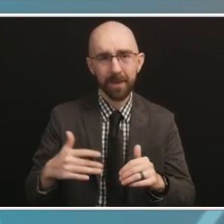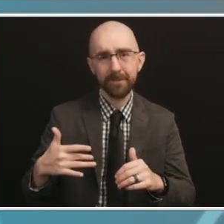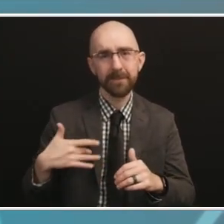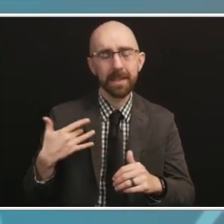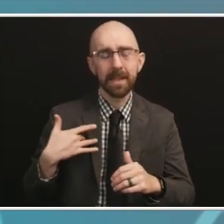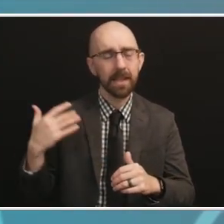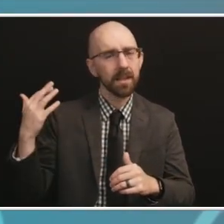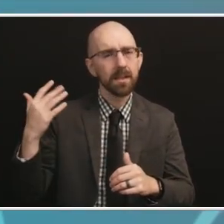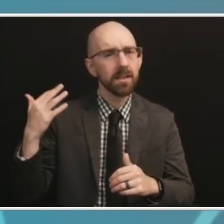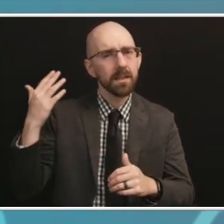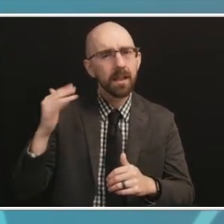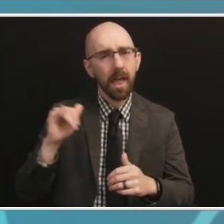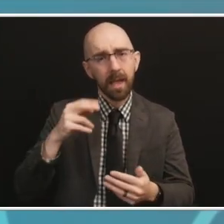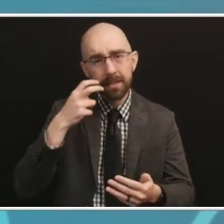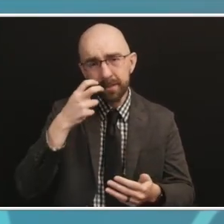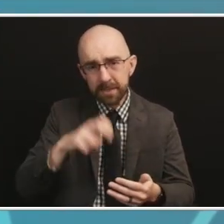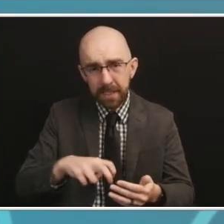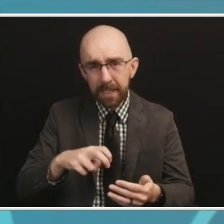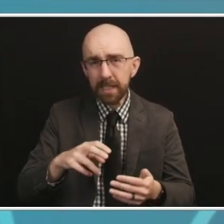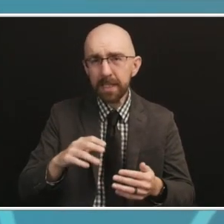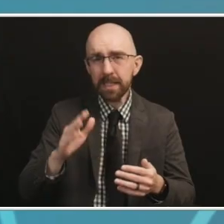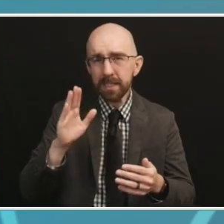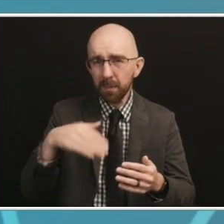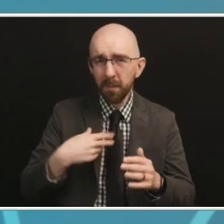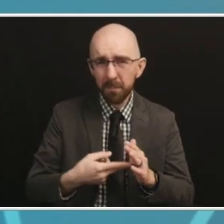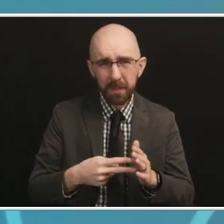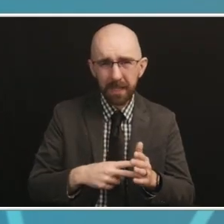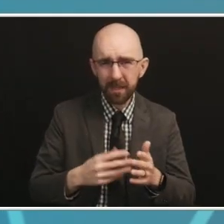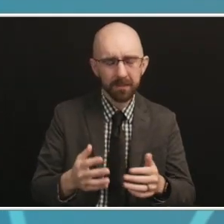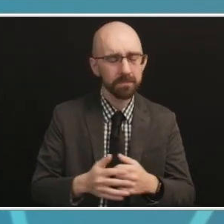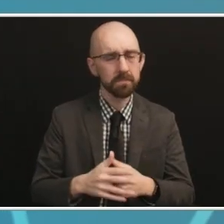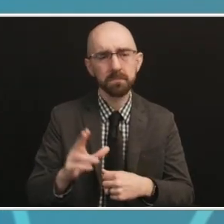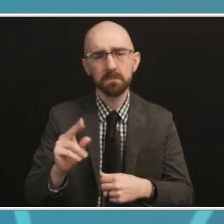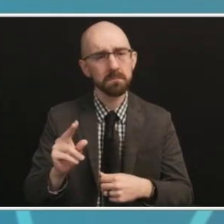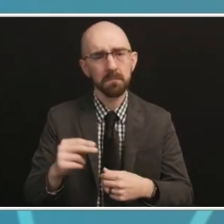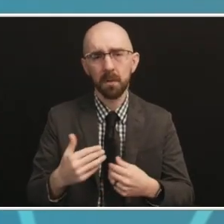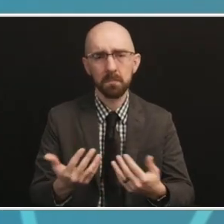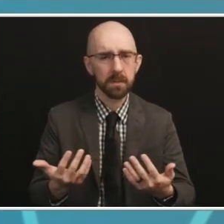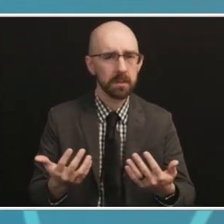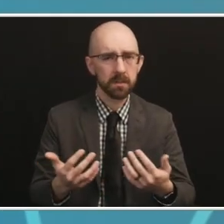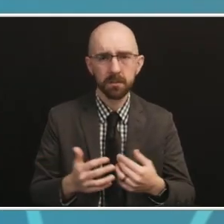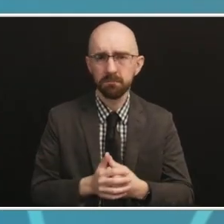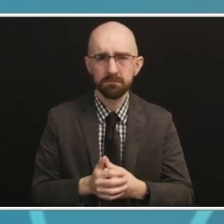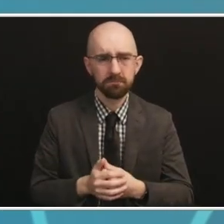like a sneeze building? No,